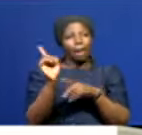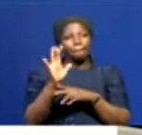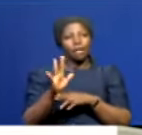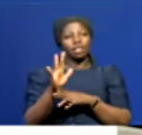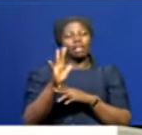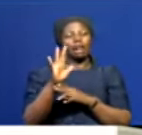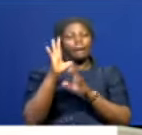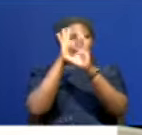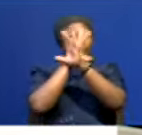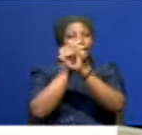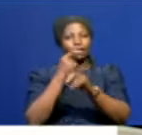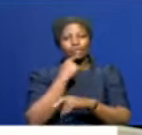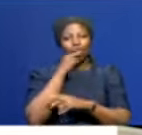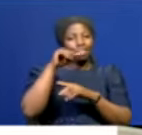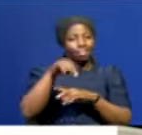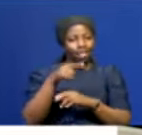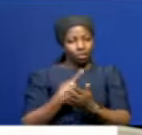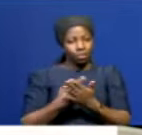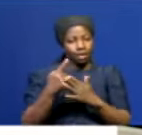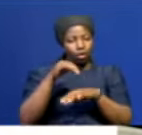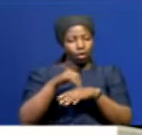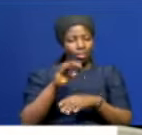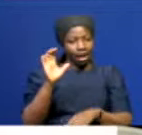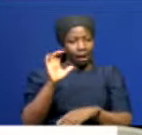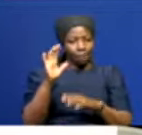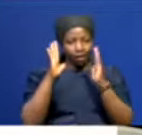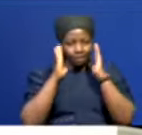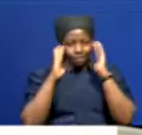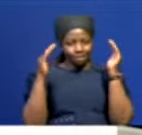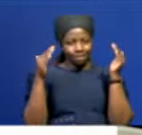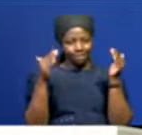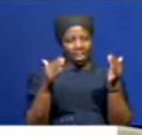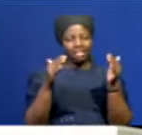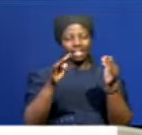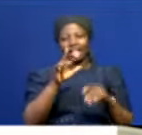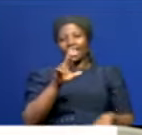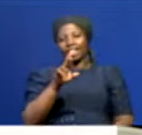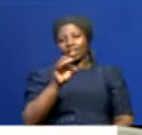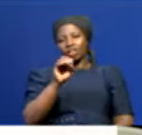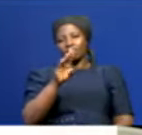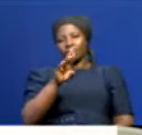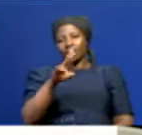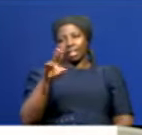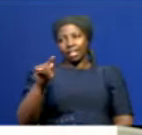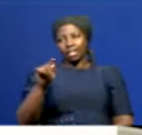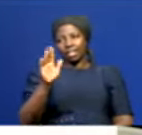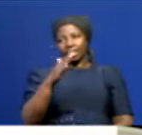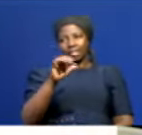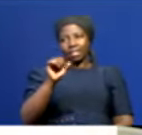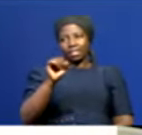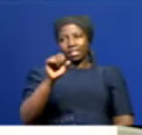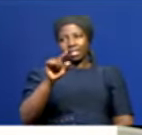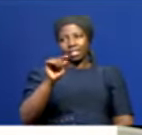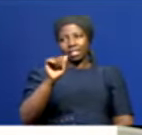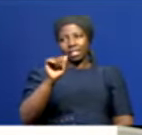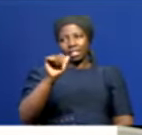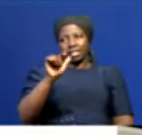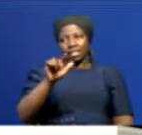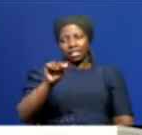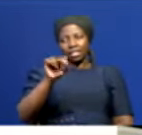week on the cabinet, we focus on Robert Stanley